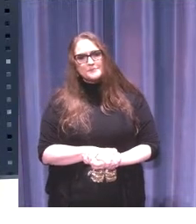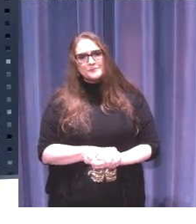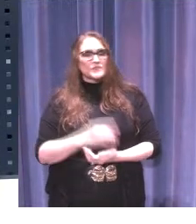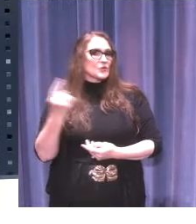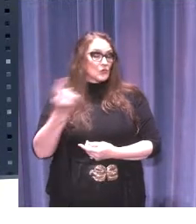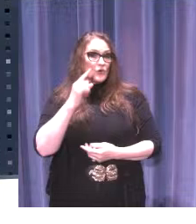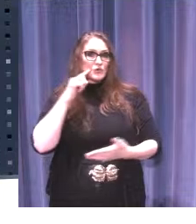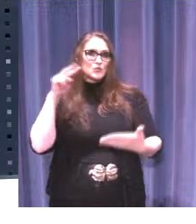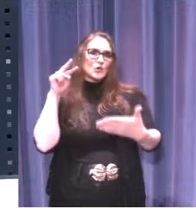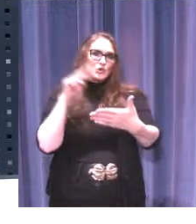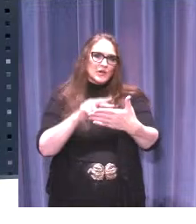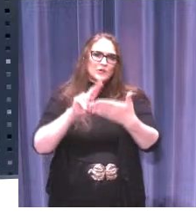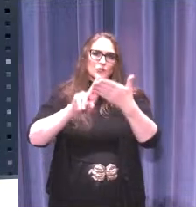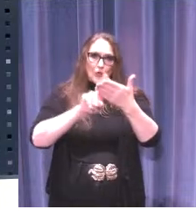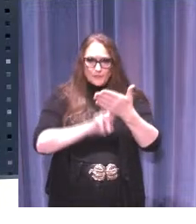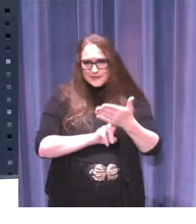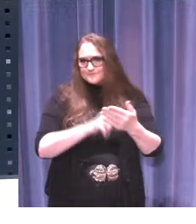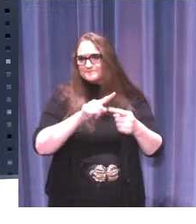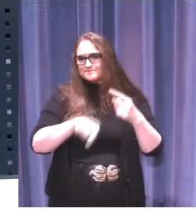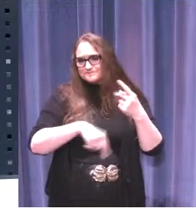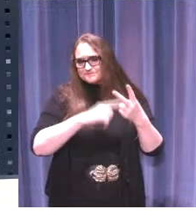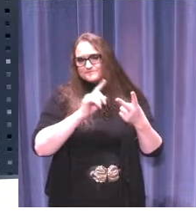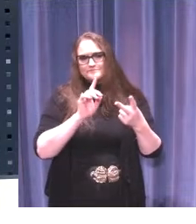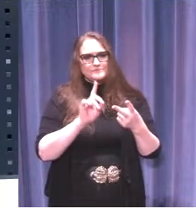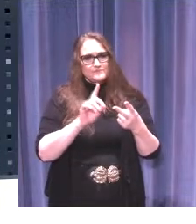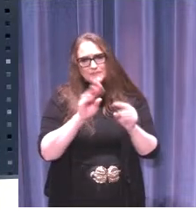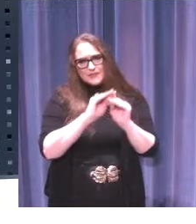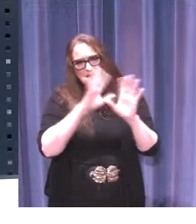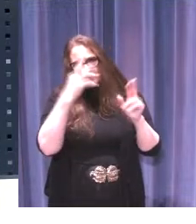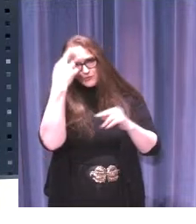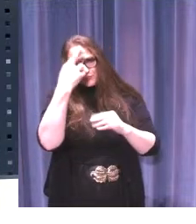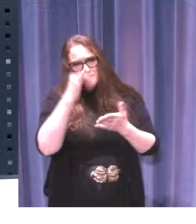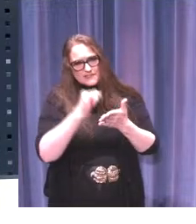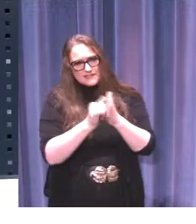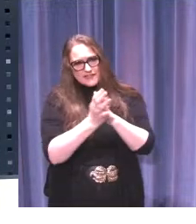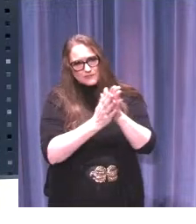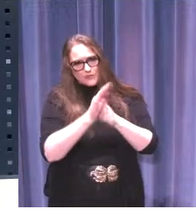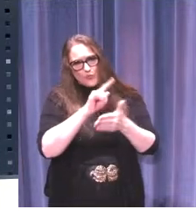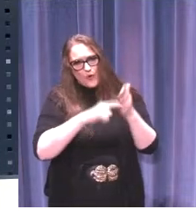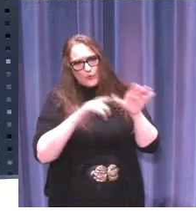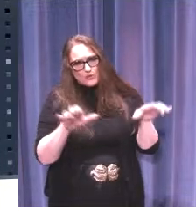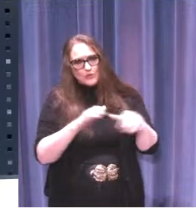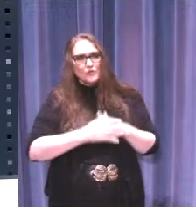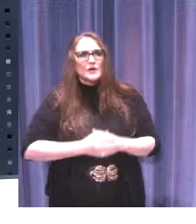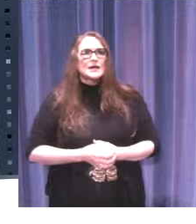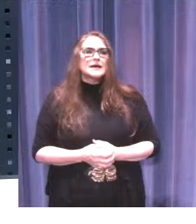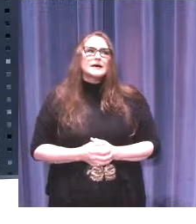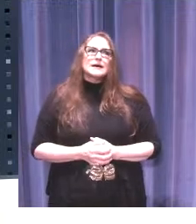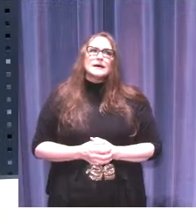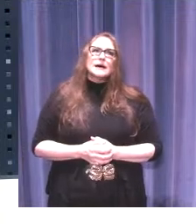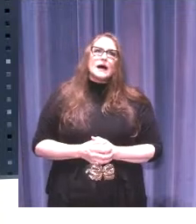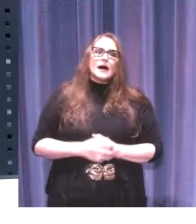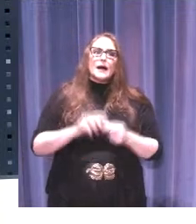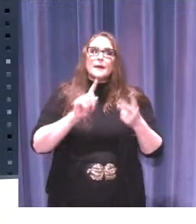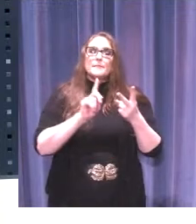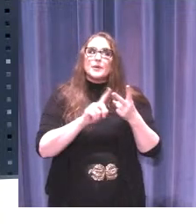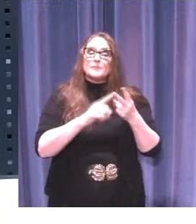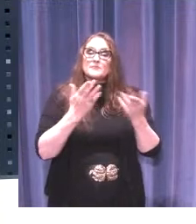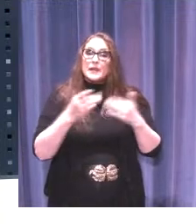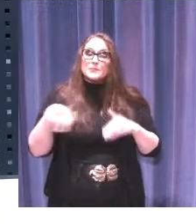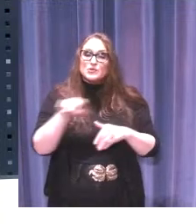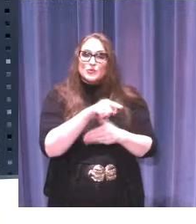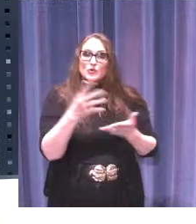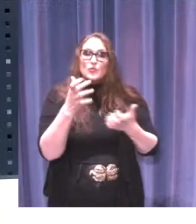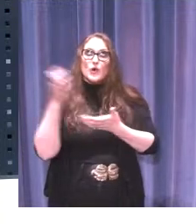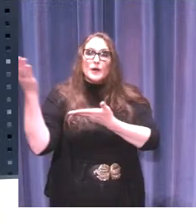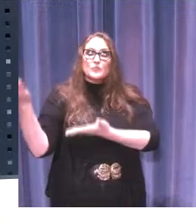always will look at enrollment for obvious reasons. That's a driver of what we do. But perhaps you would want to